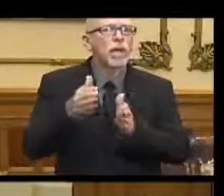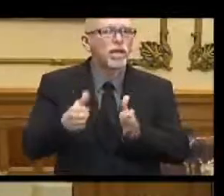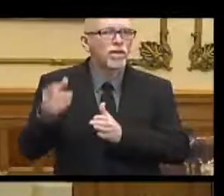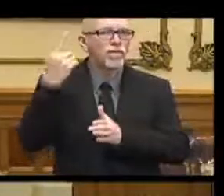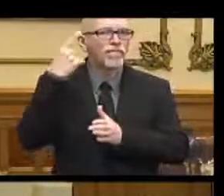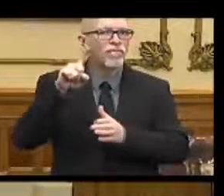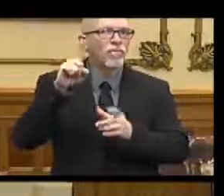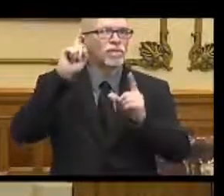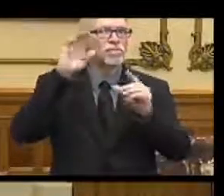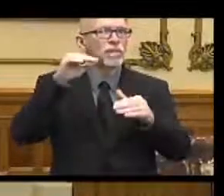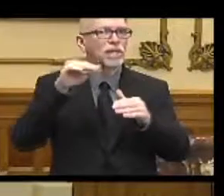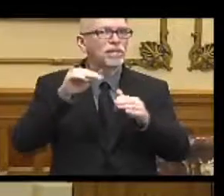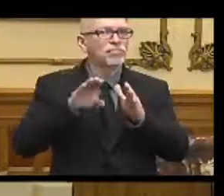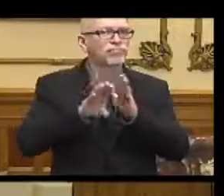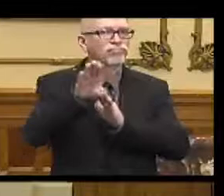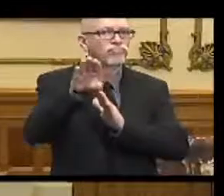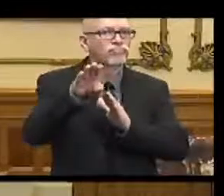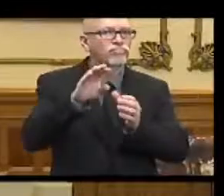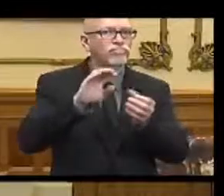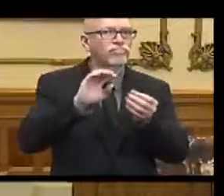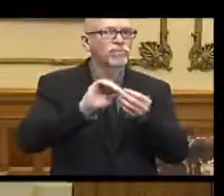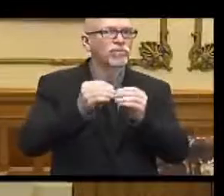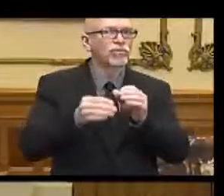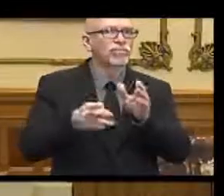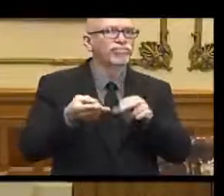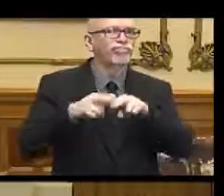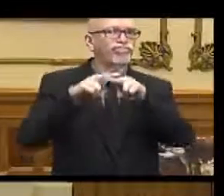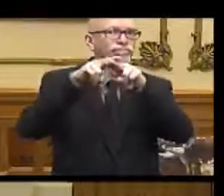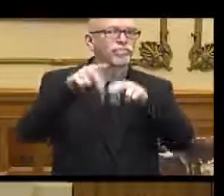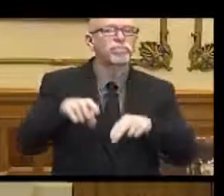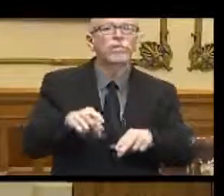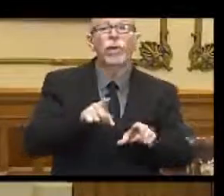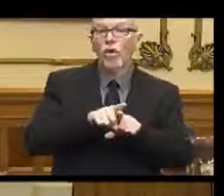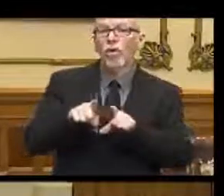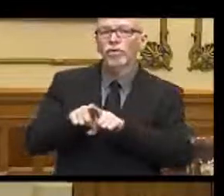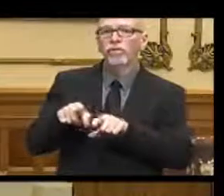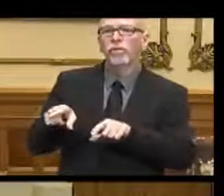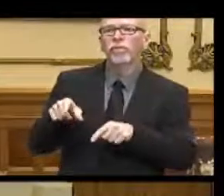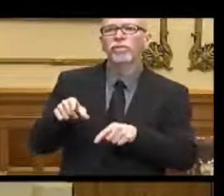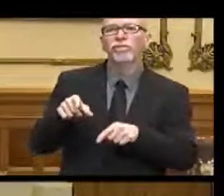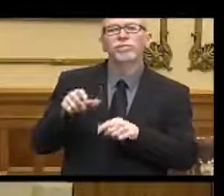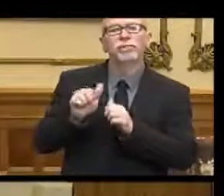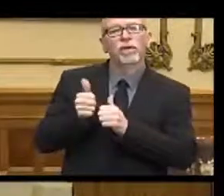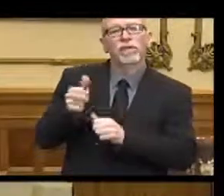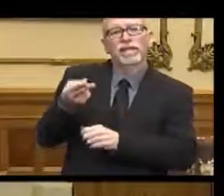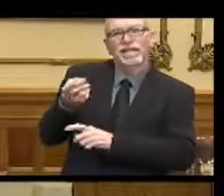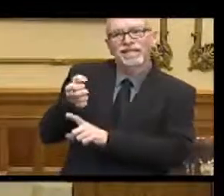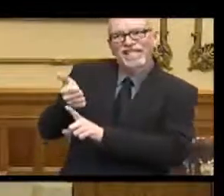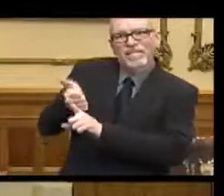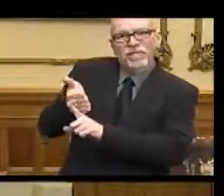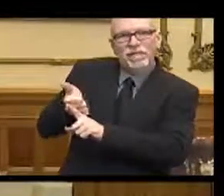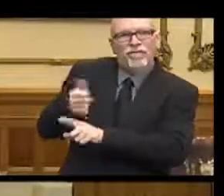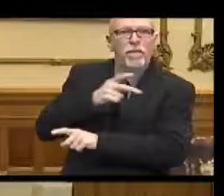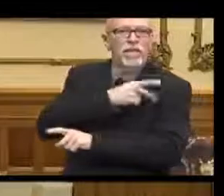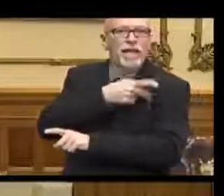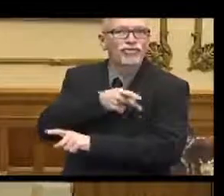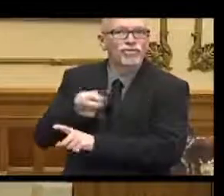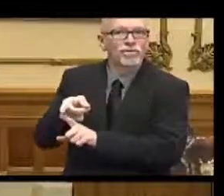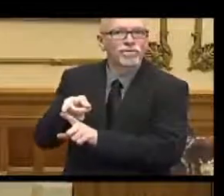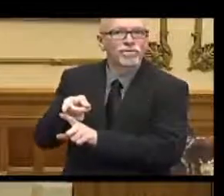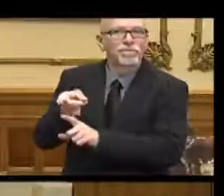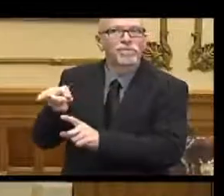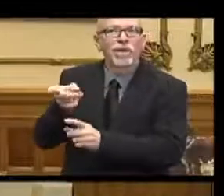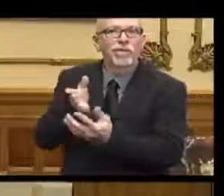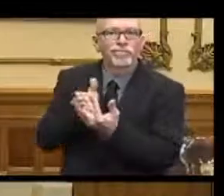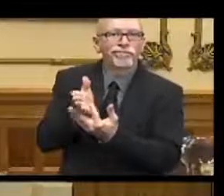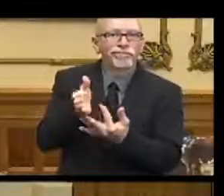this expected surge of COVID-19 patients, but also in how he himself, as a patient, has